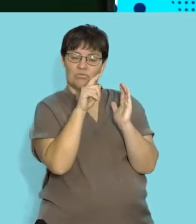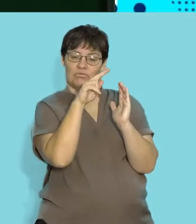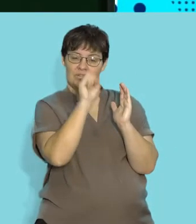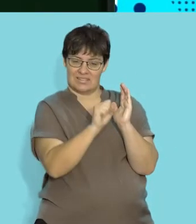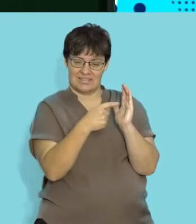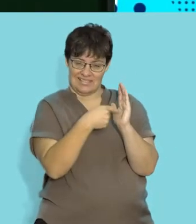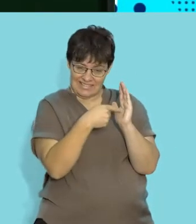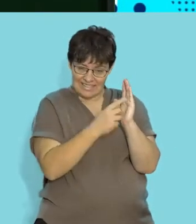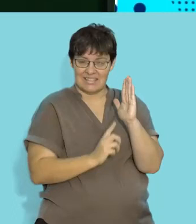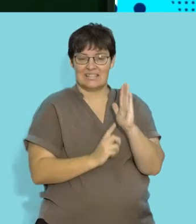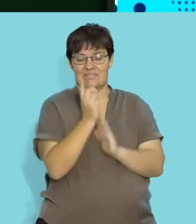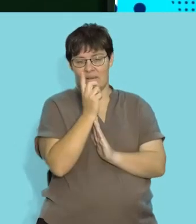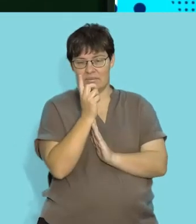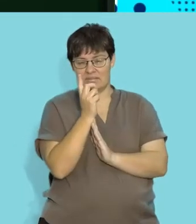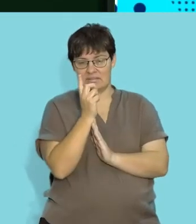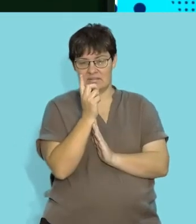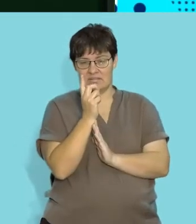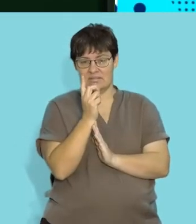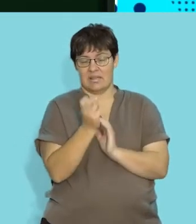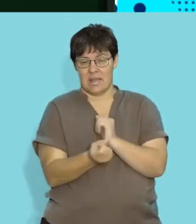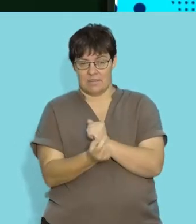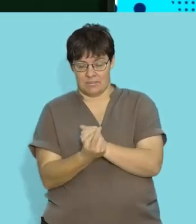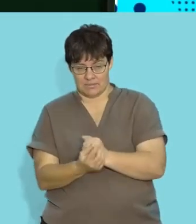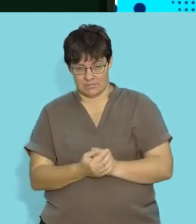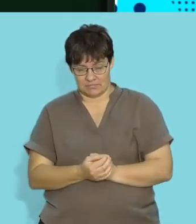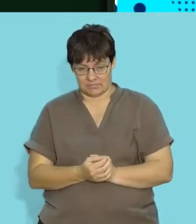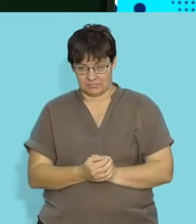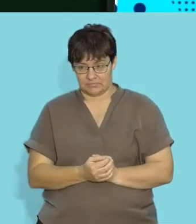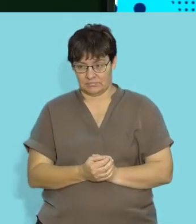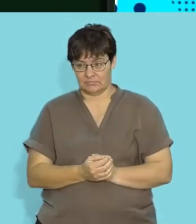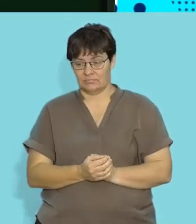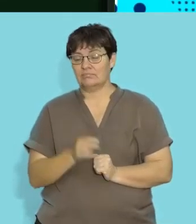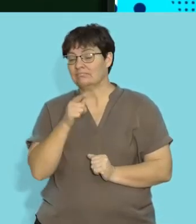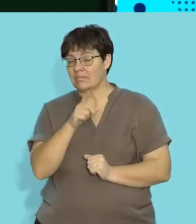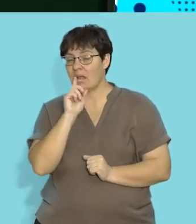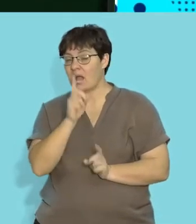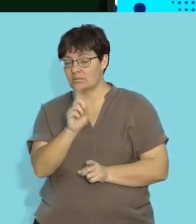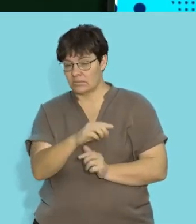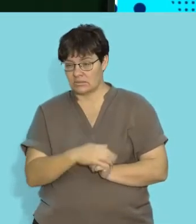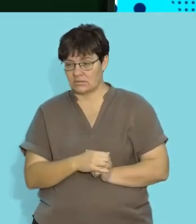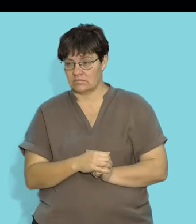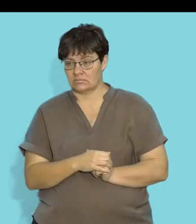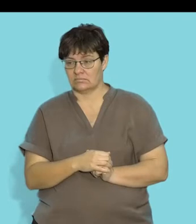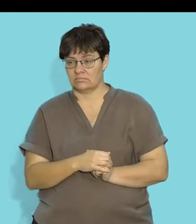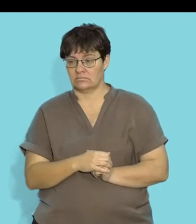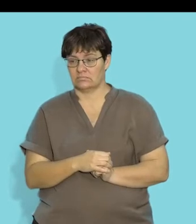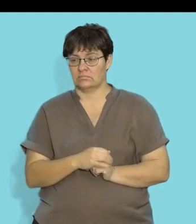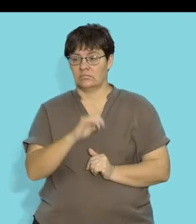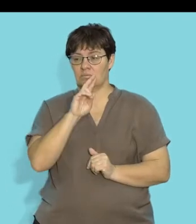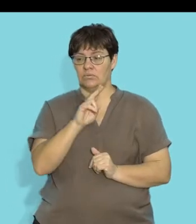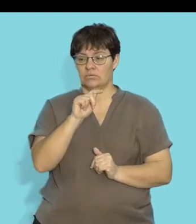the uterus in which all of this development or gestational development occurs. So the answer to that question would be